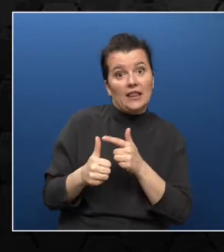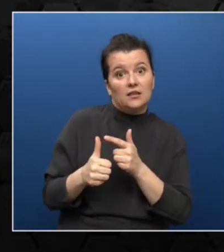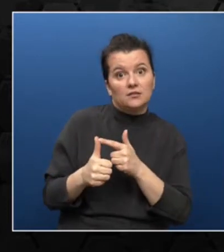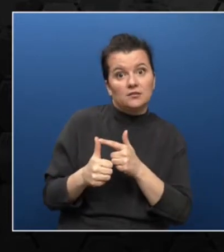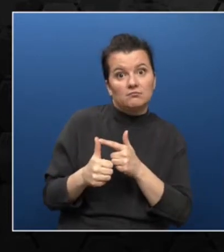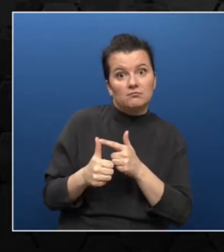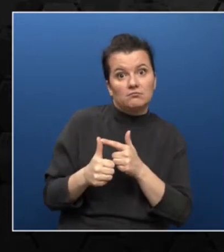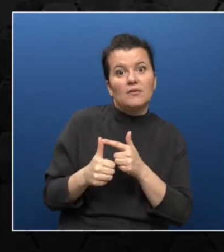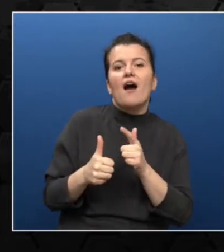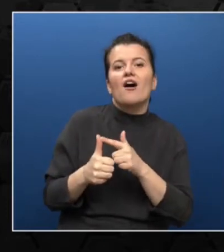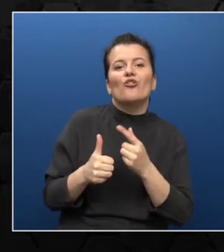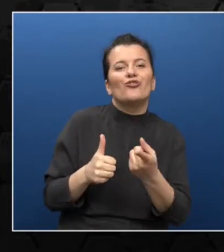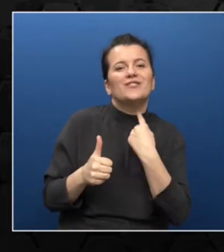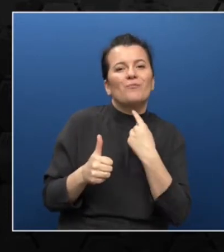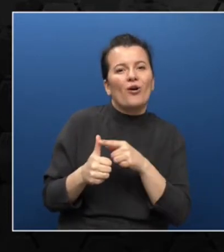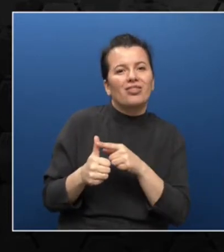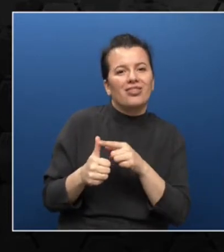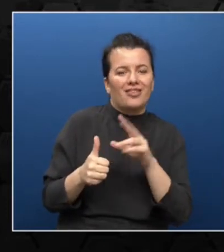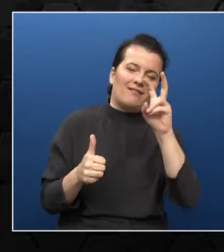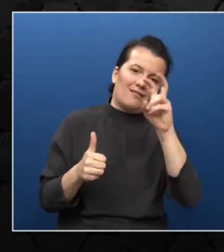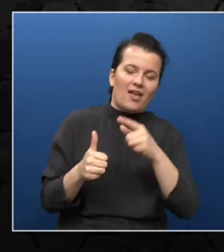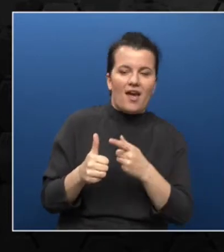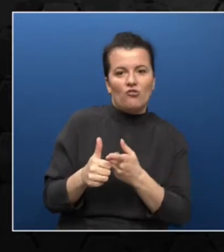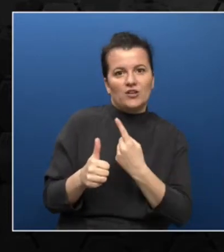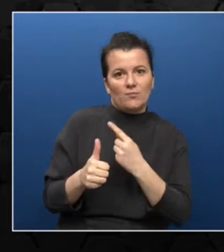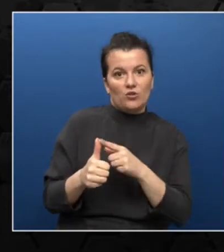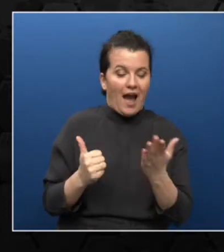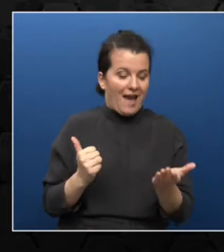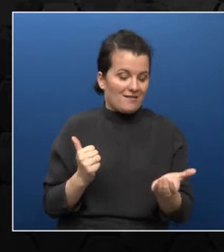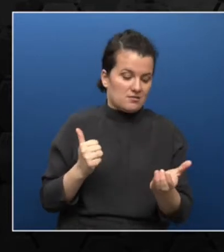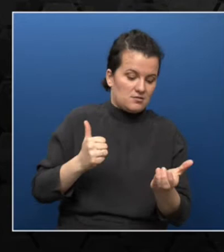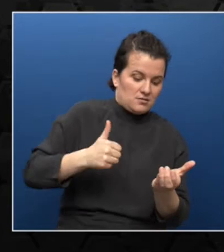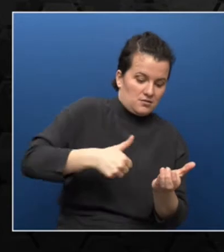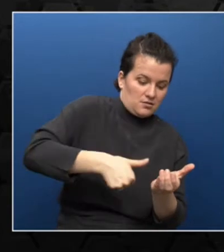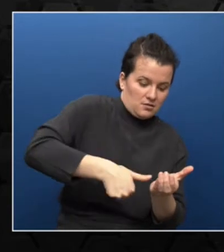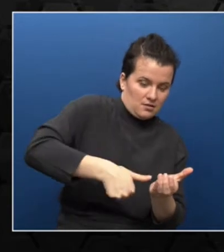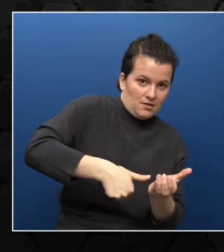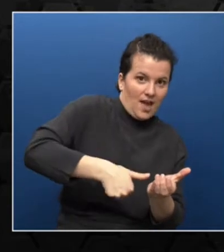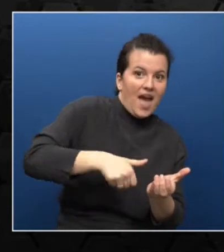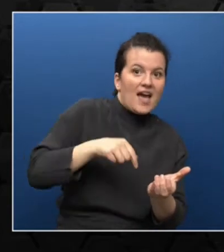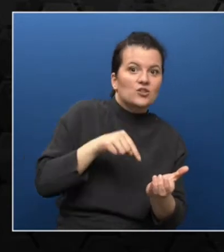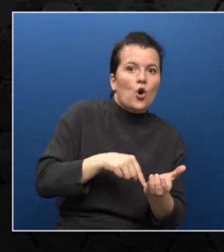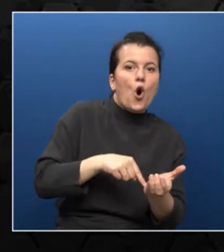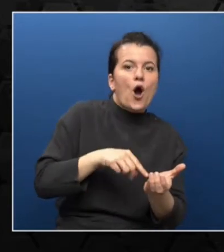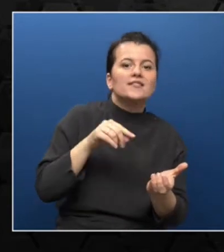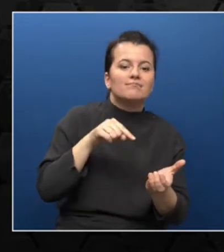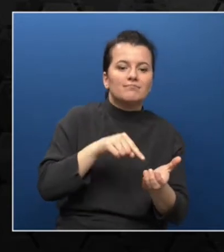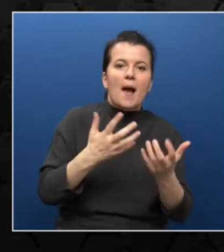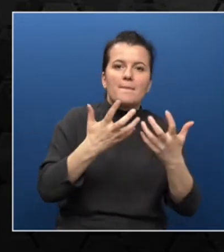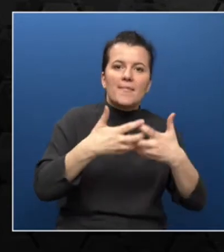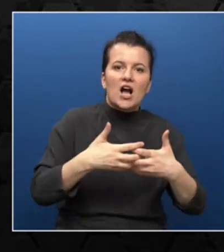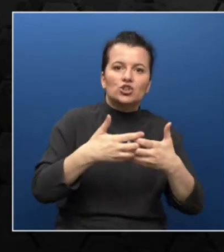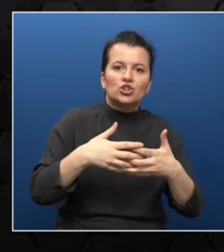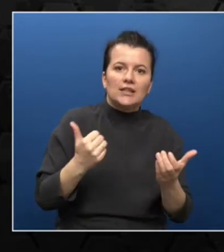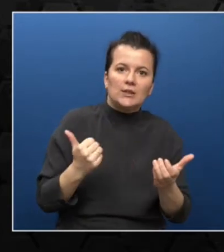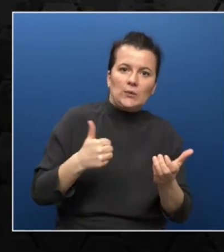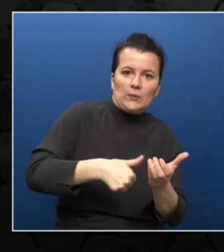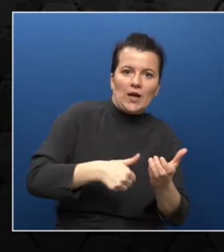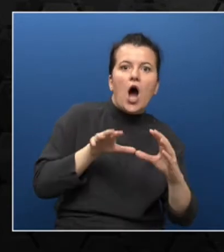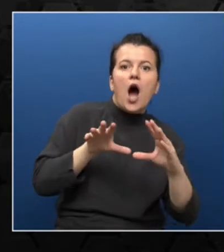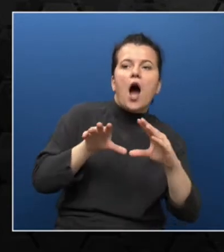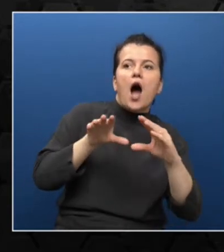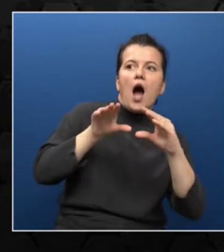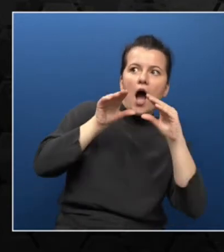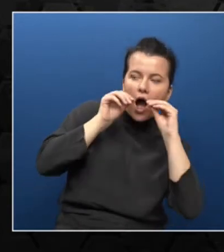that the fingerprints that you are adding in the testing, like when you're setting it up for the first time, you know that this is Kunal's fingerprint. For example, if I am adding fingerprint